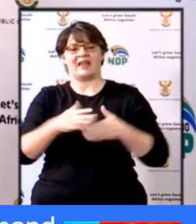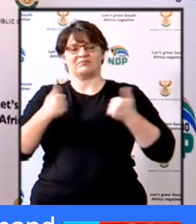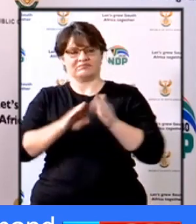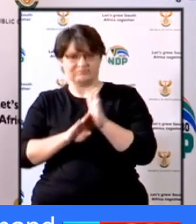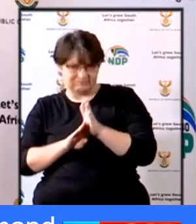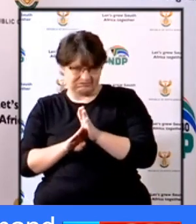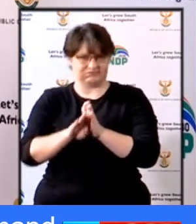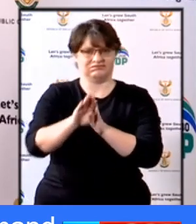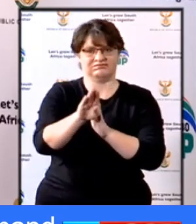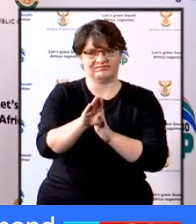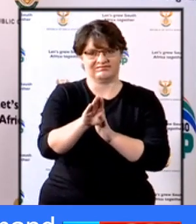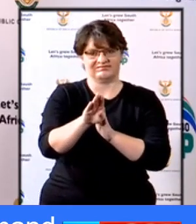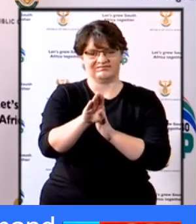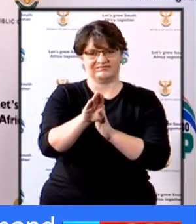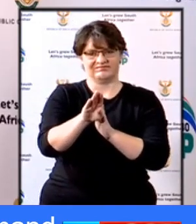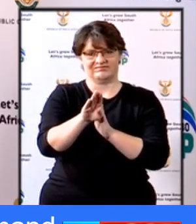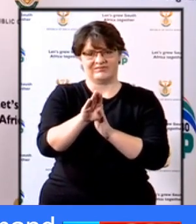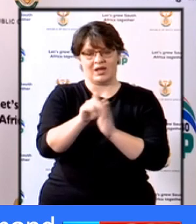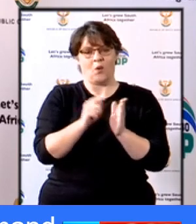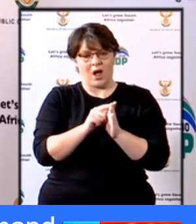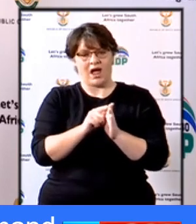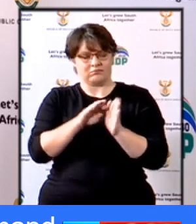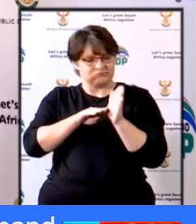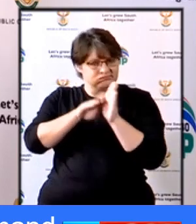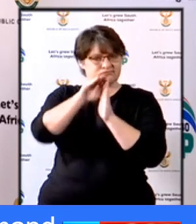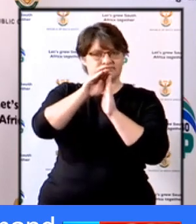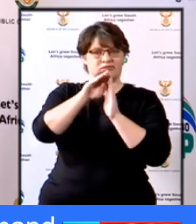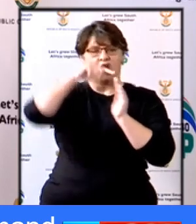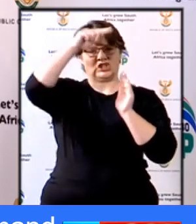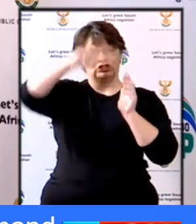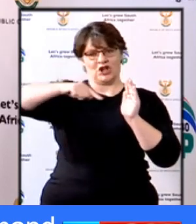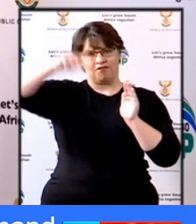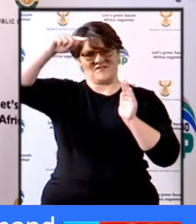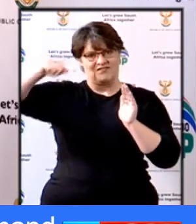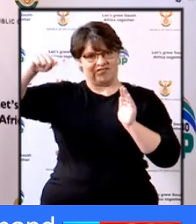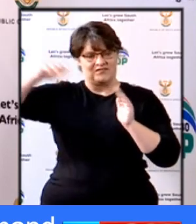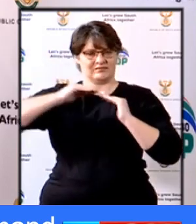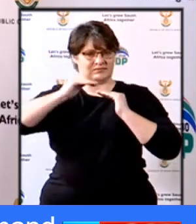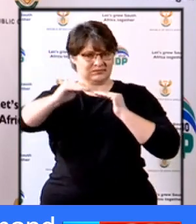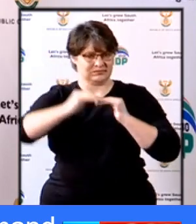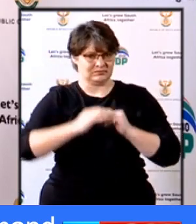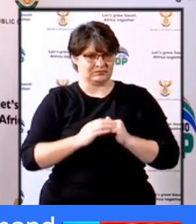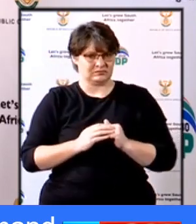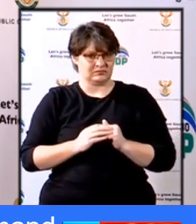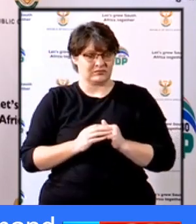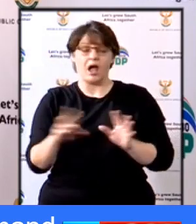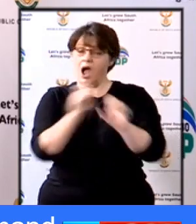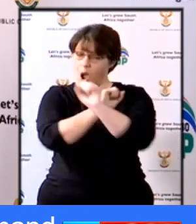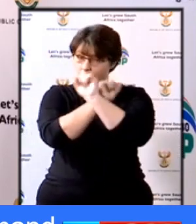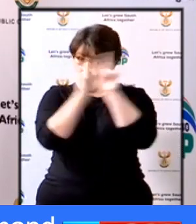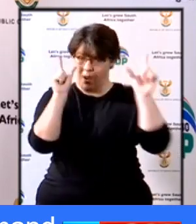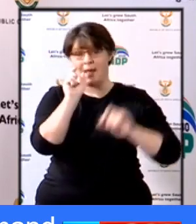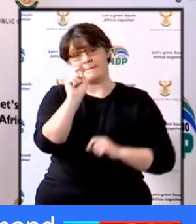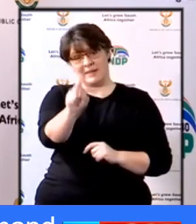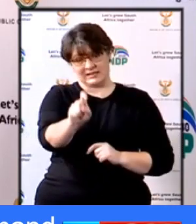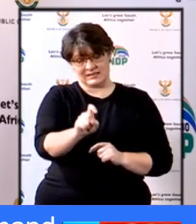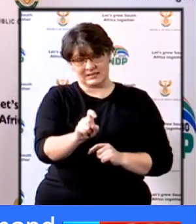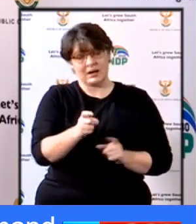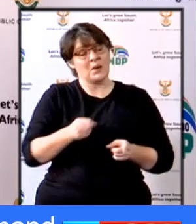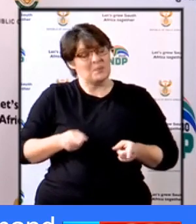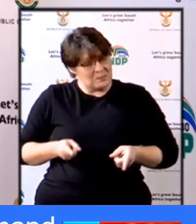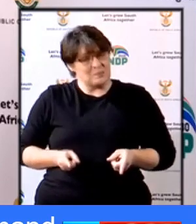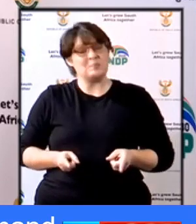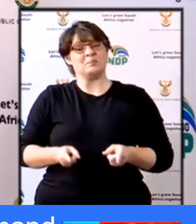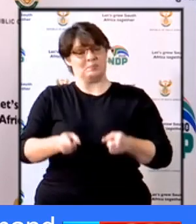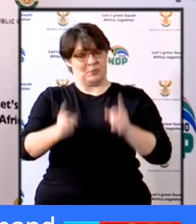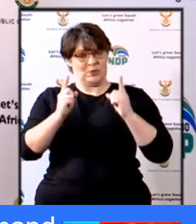other side of the infection curve. We must also remain cognizant of the ever-present danger